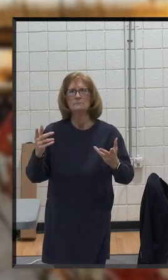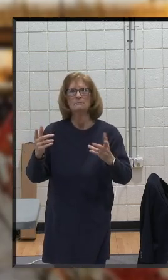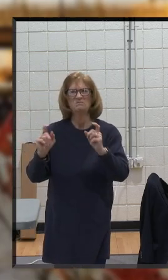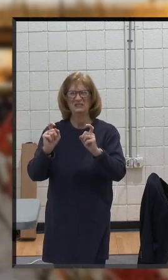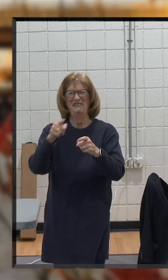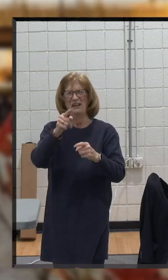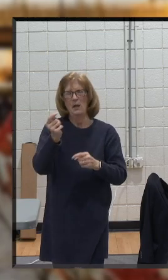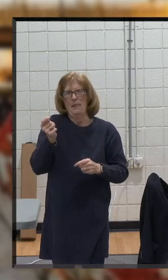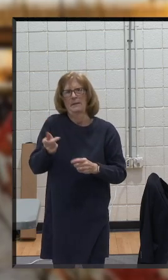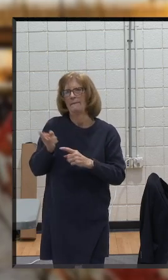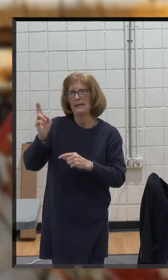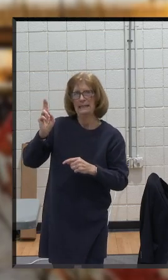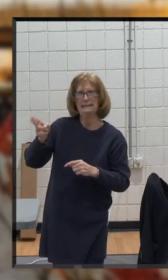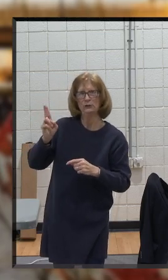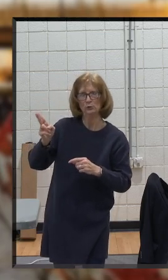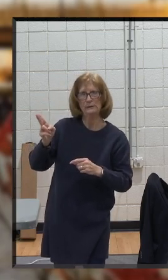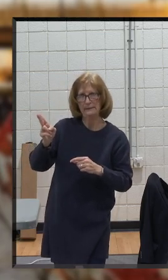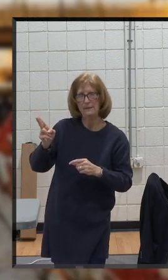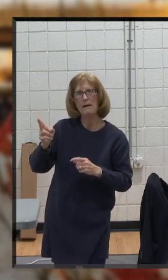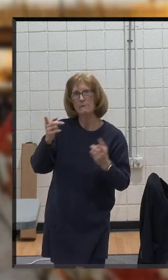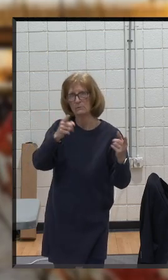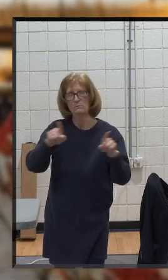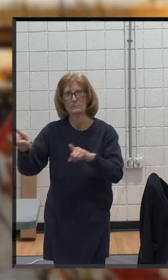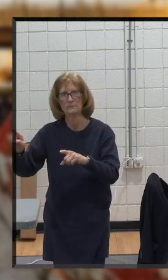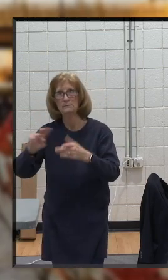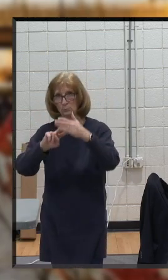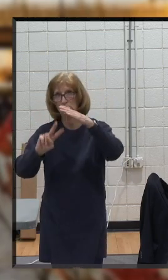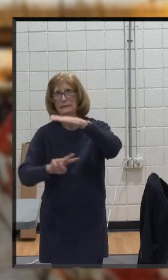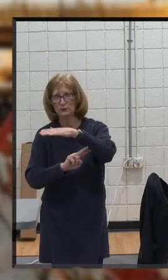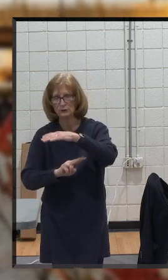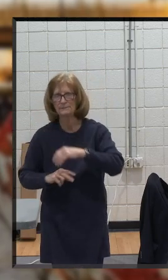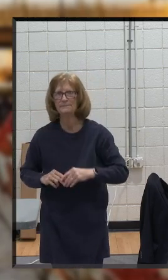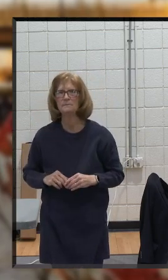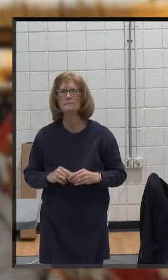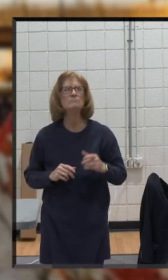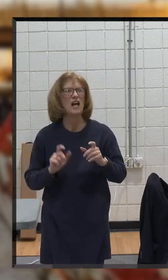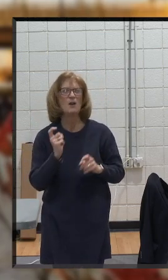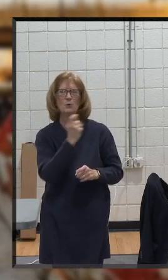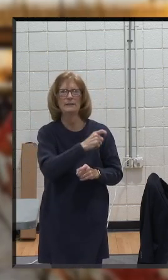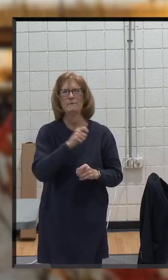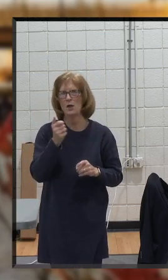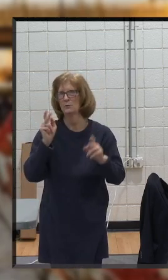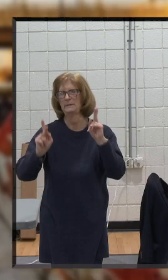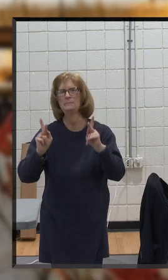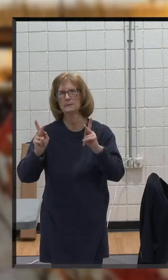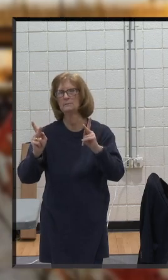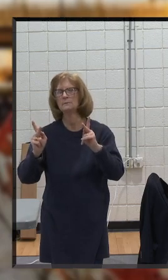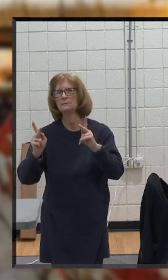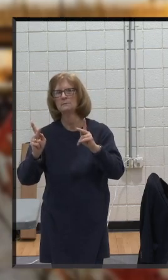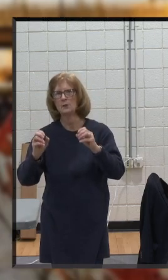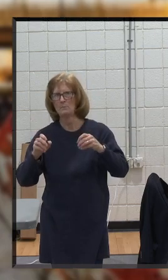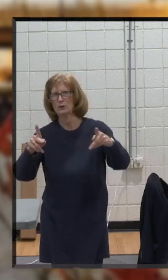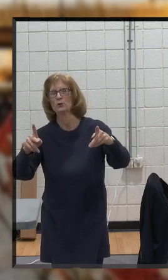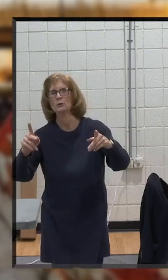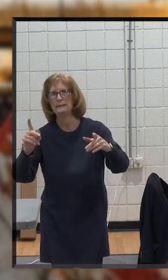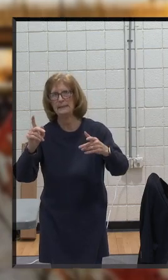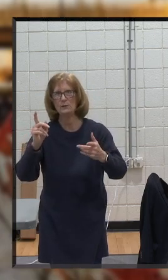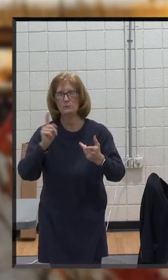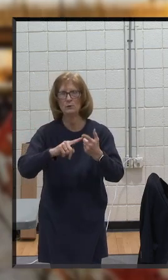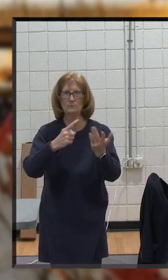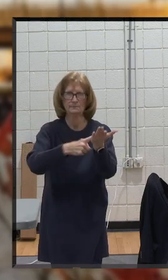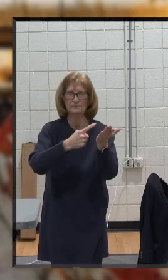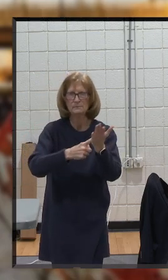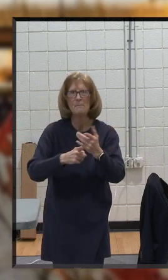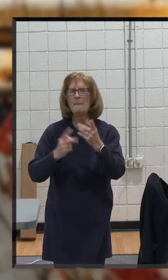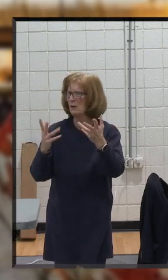before I hand it over to our design team to talk about the project ahead. Just wanted to familiarize ourselves with